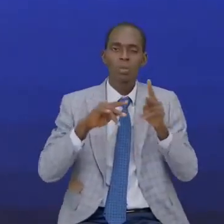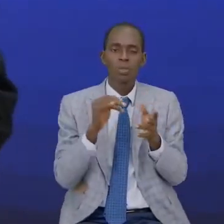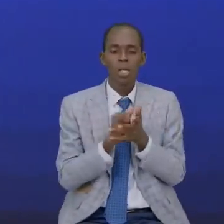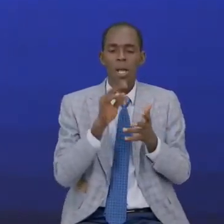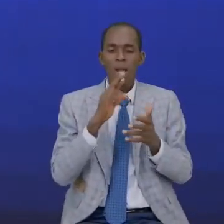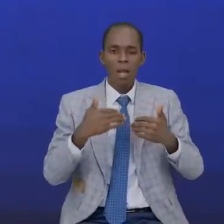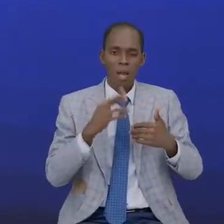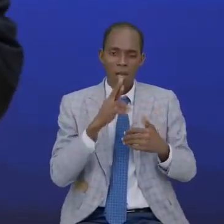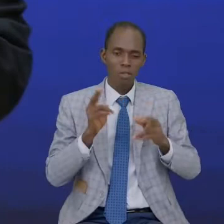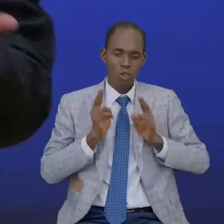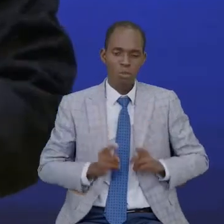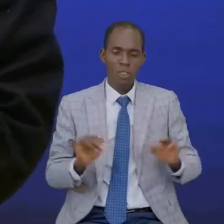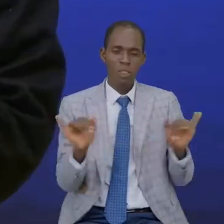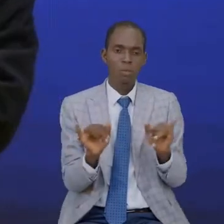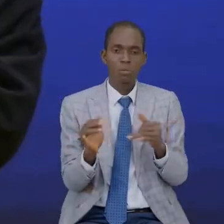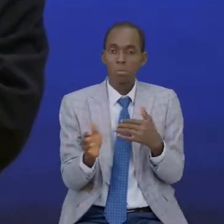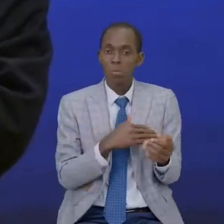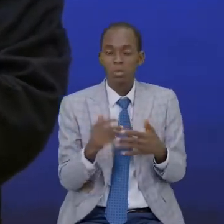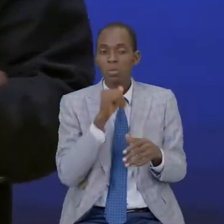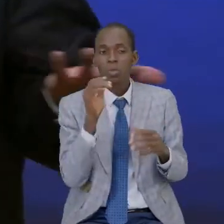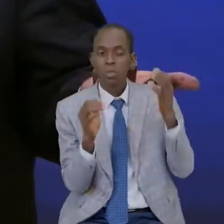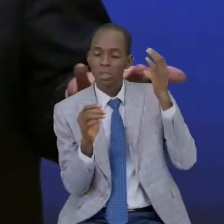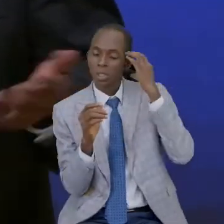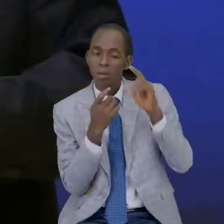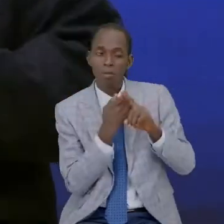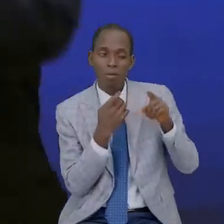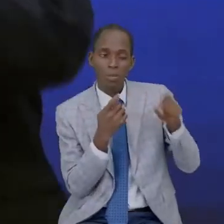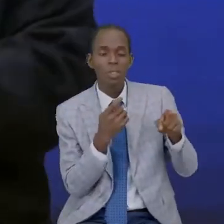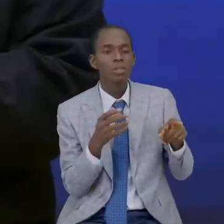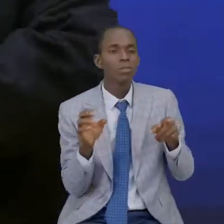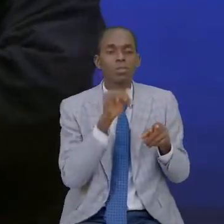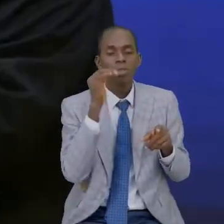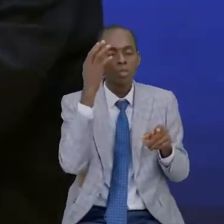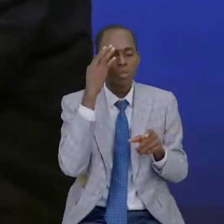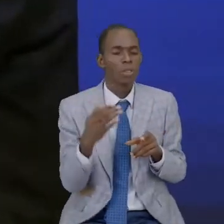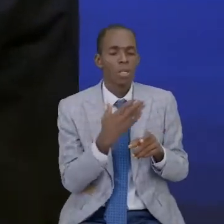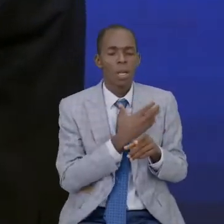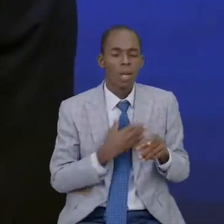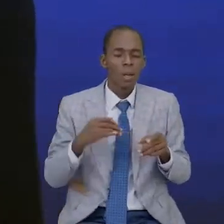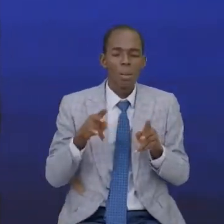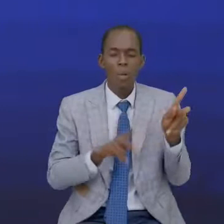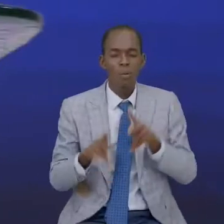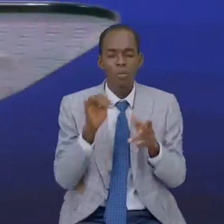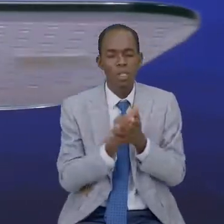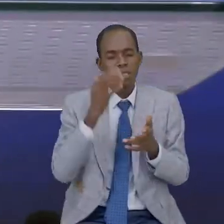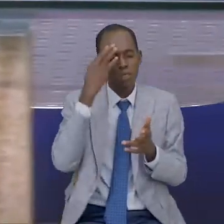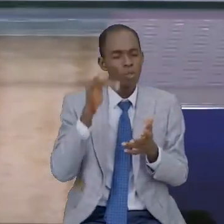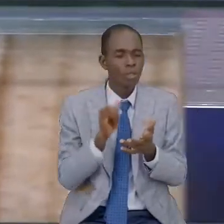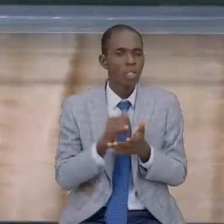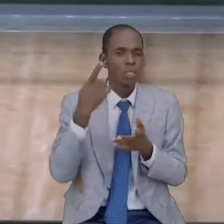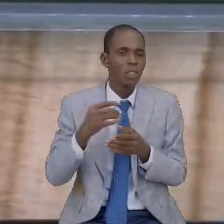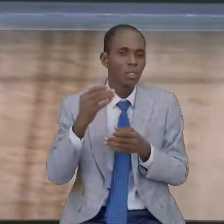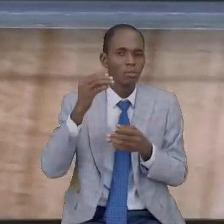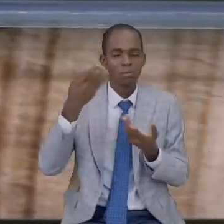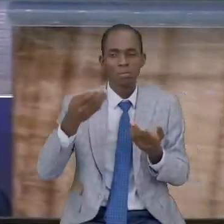like themselves. And if they could, whatever they could not hear from them, they did not know. And those who have looked at philosophers of